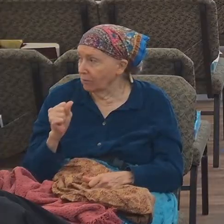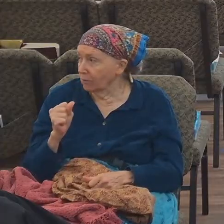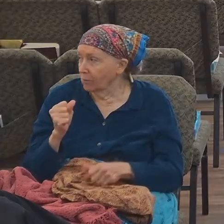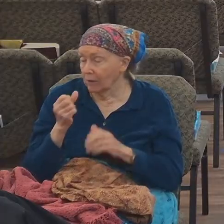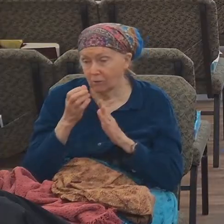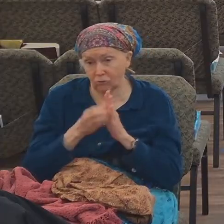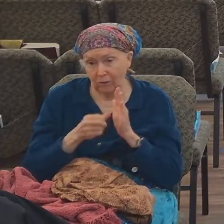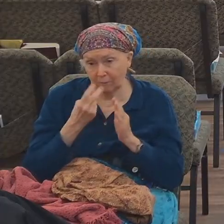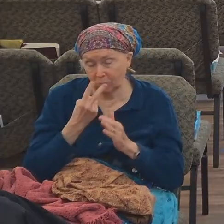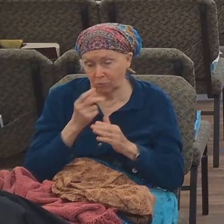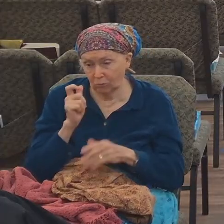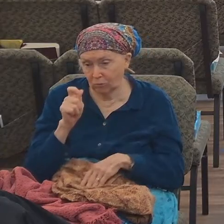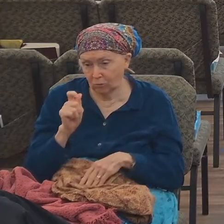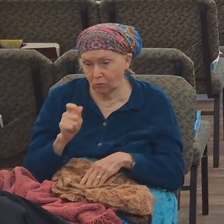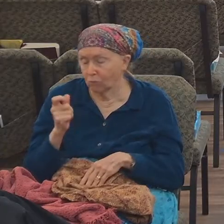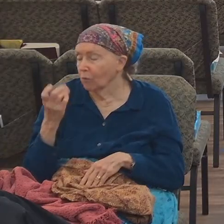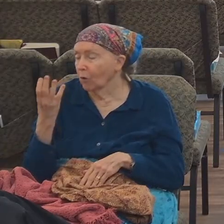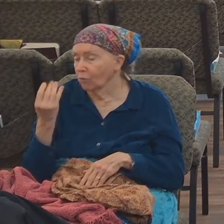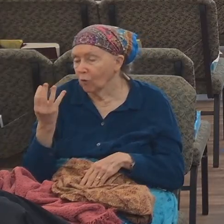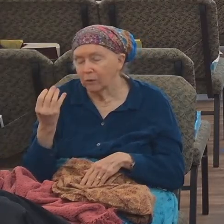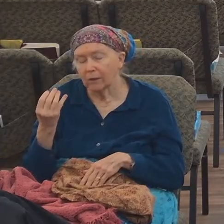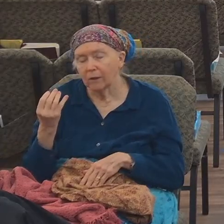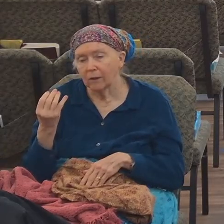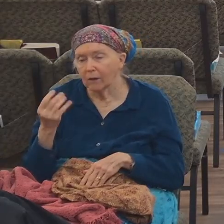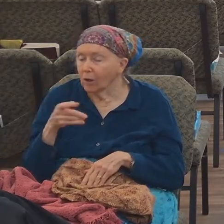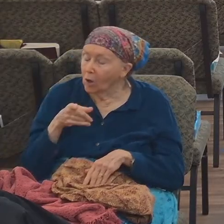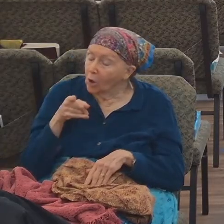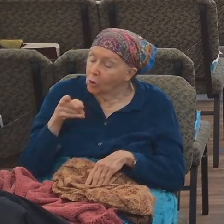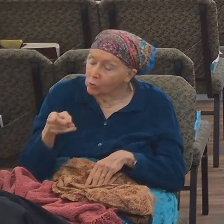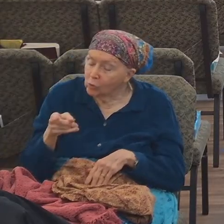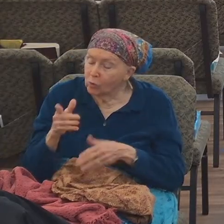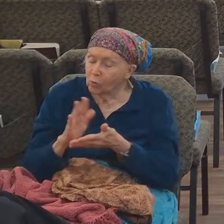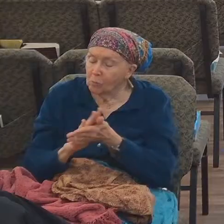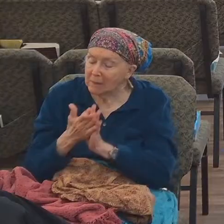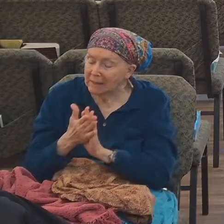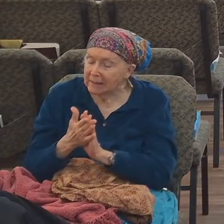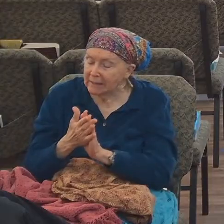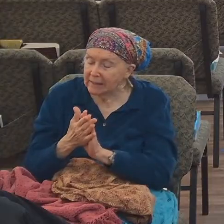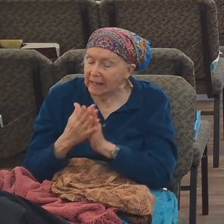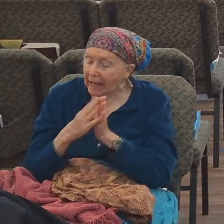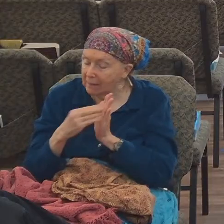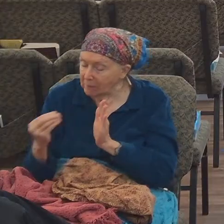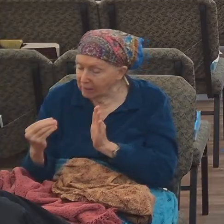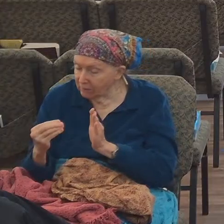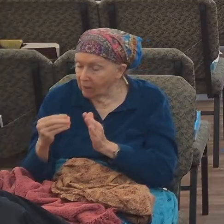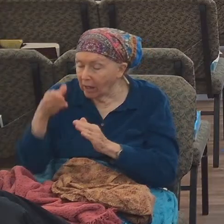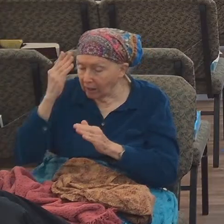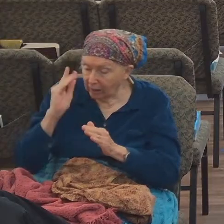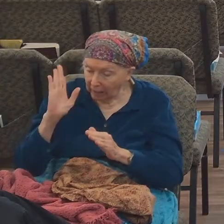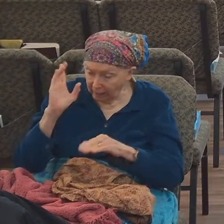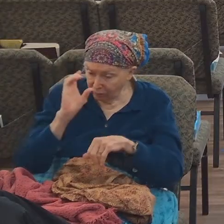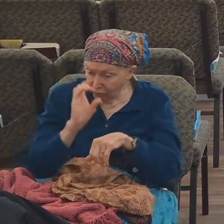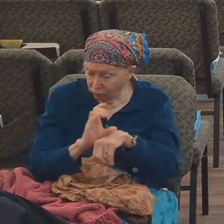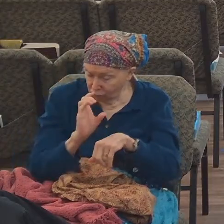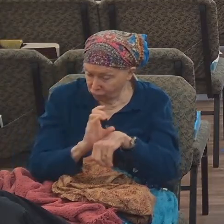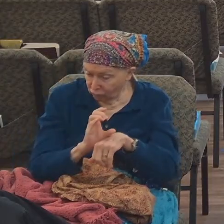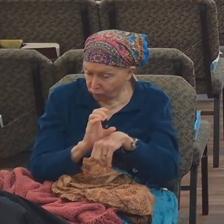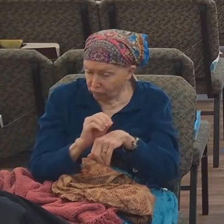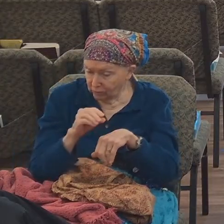2:14. What's he saying here? You became imitators, brothers and sisters, of God's churches in Christ Jesus that are in